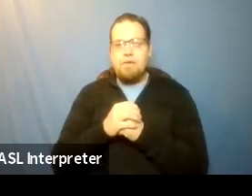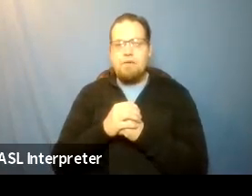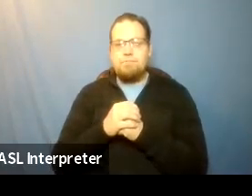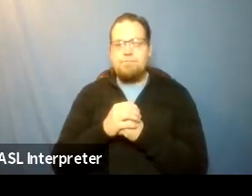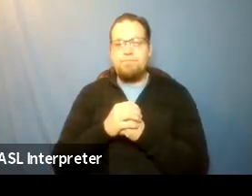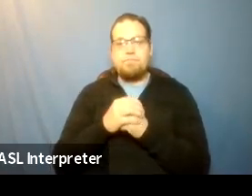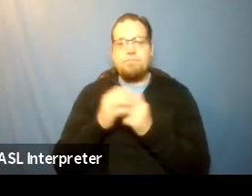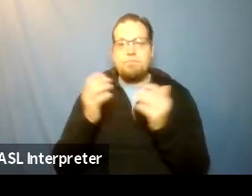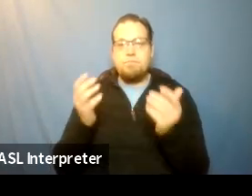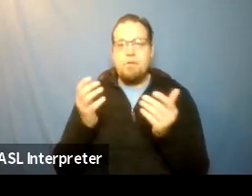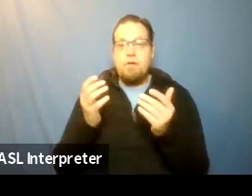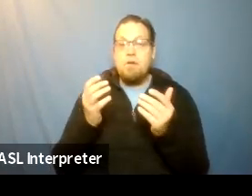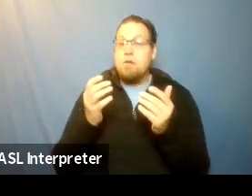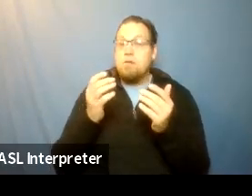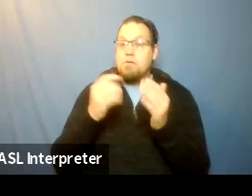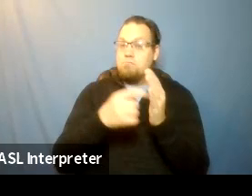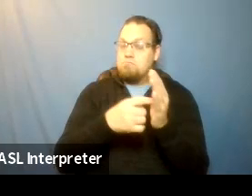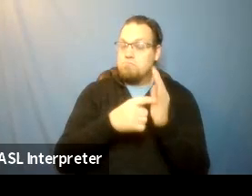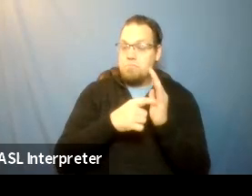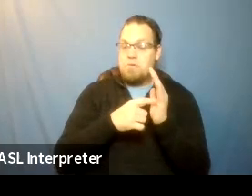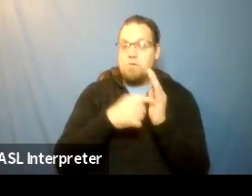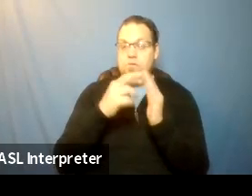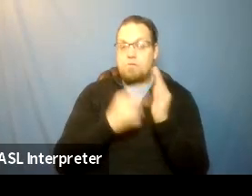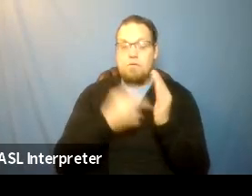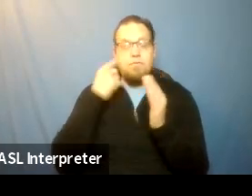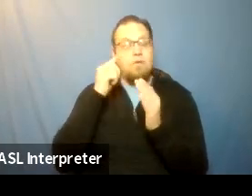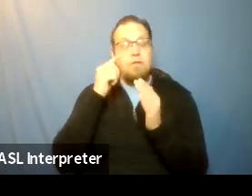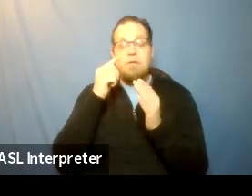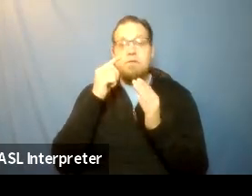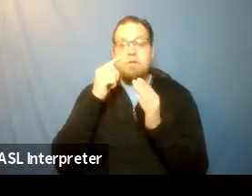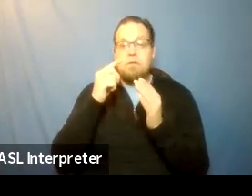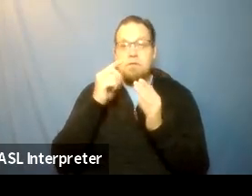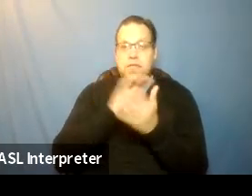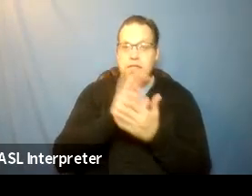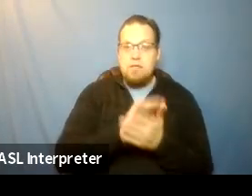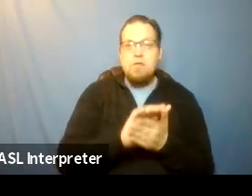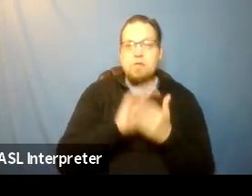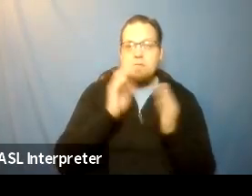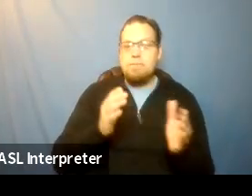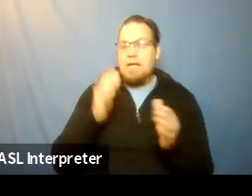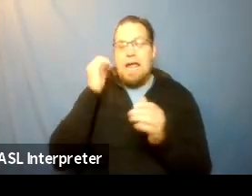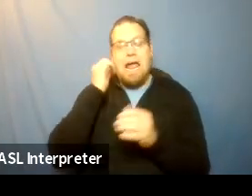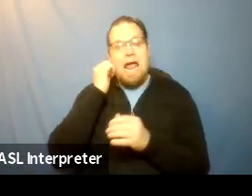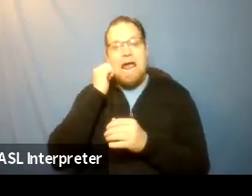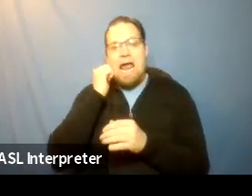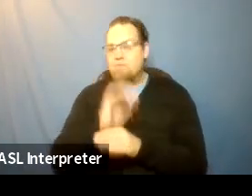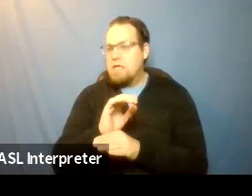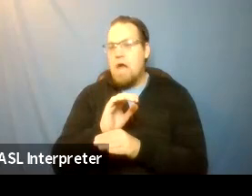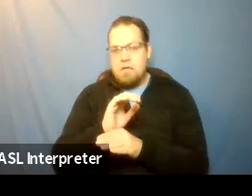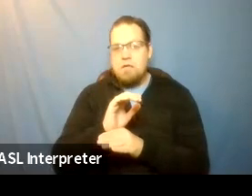Well, there's protocols each night for the custodial staff to do deep cleaning in a variety of high